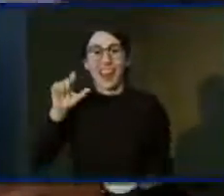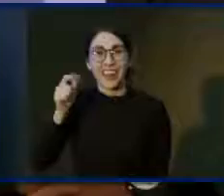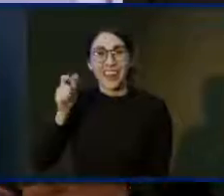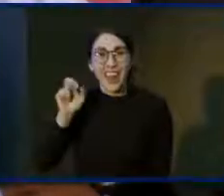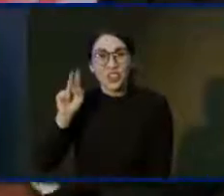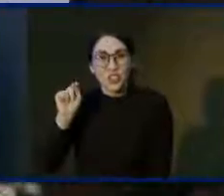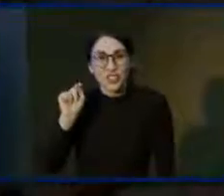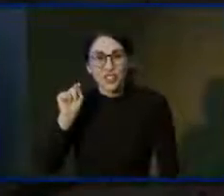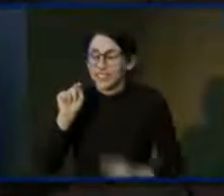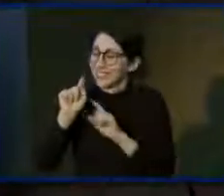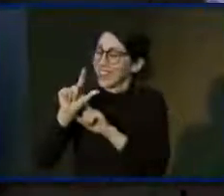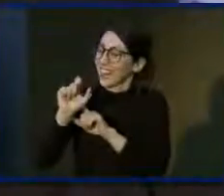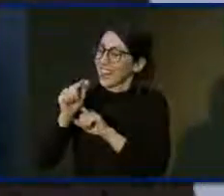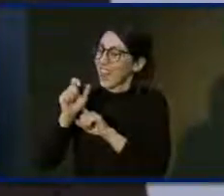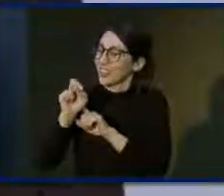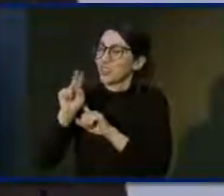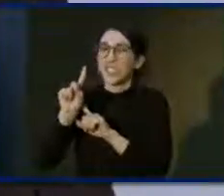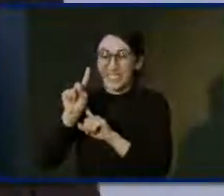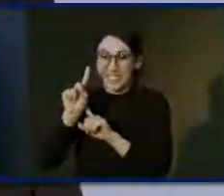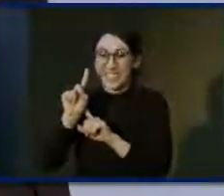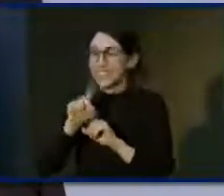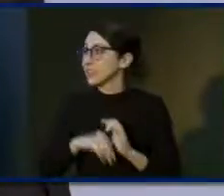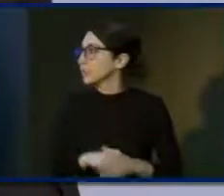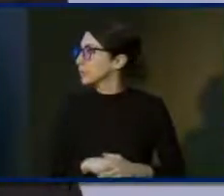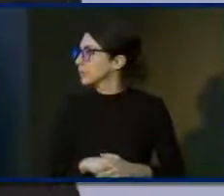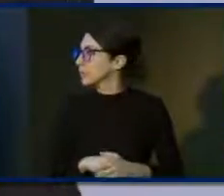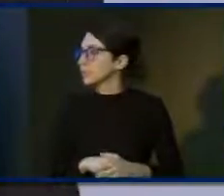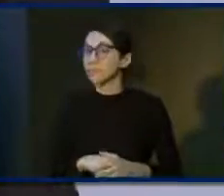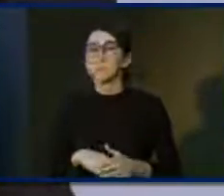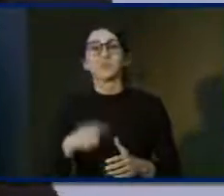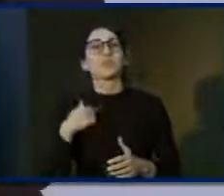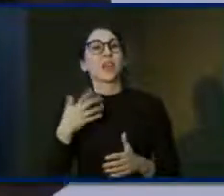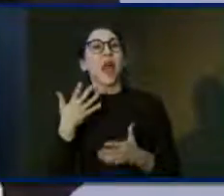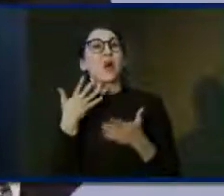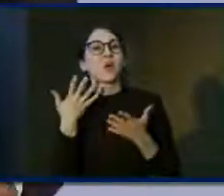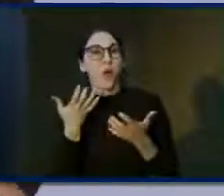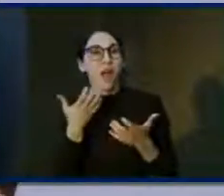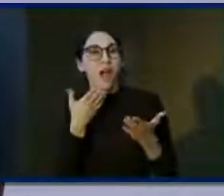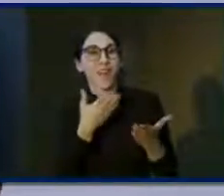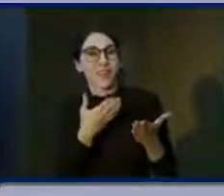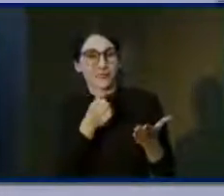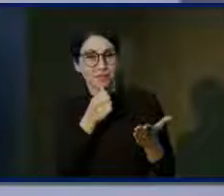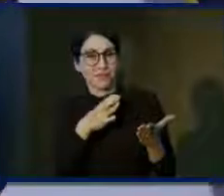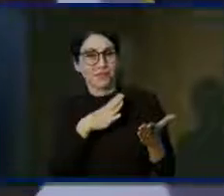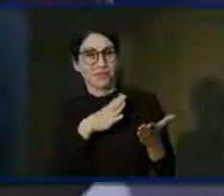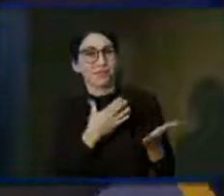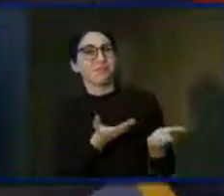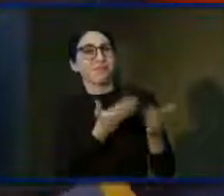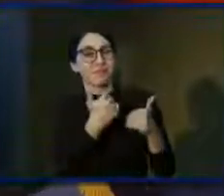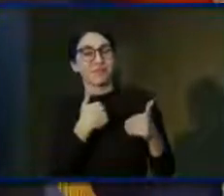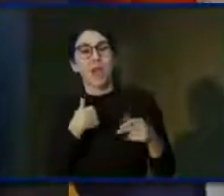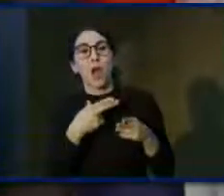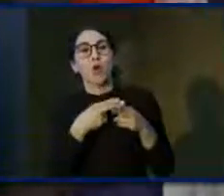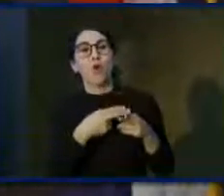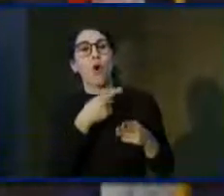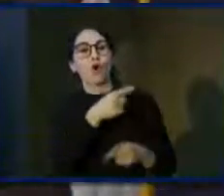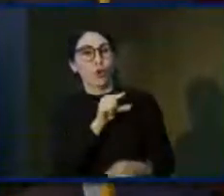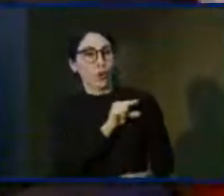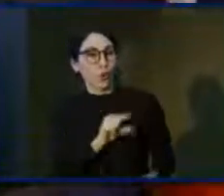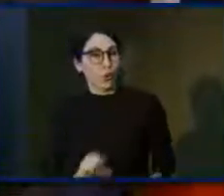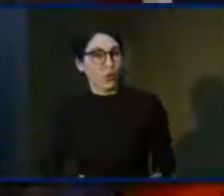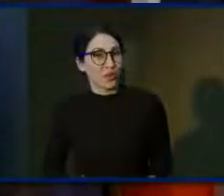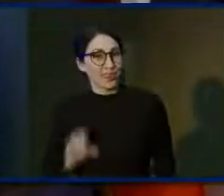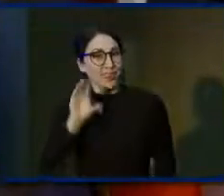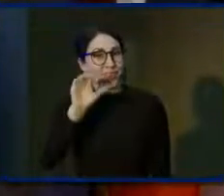stay on this end. And I want her to come up. She is, I call her the queen, Carlotta